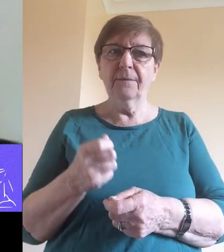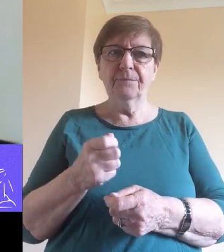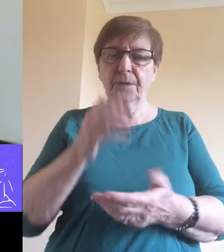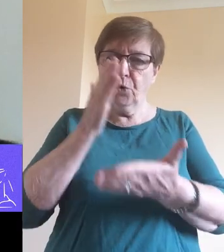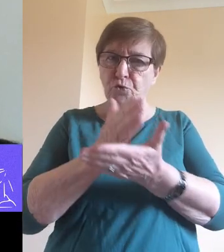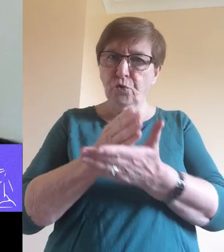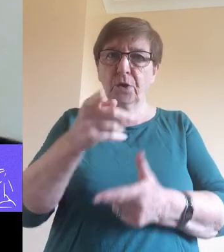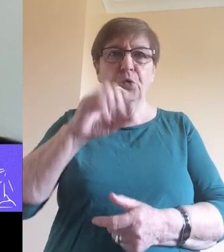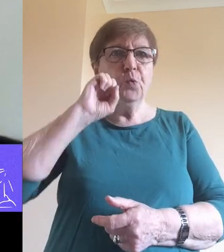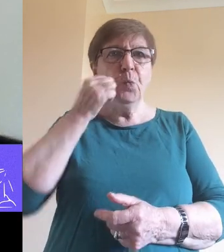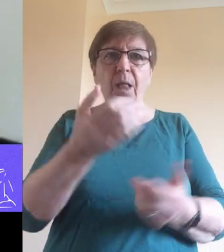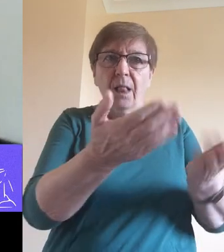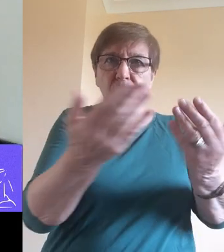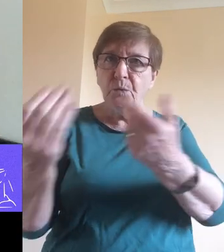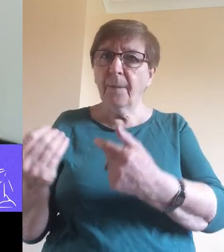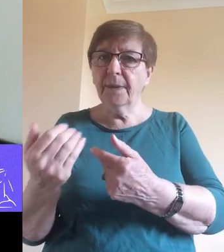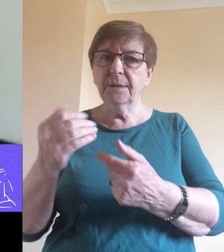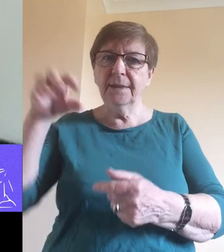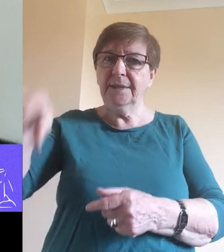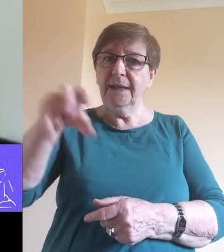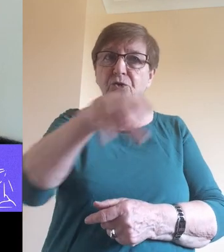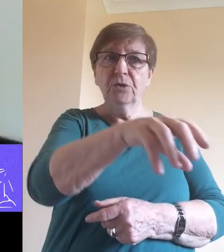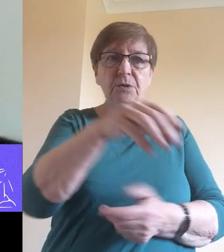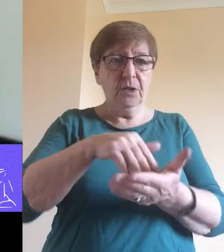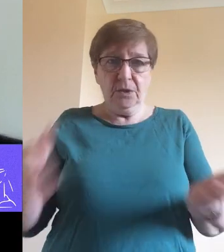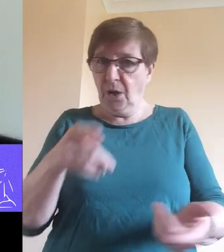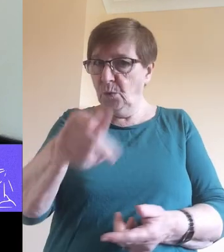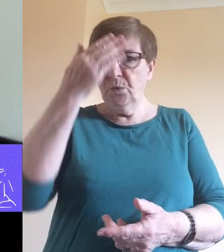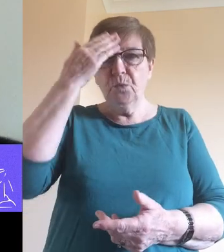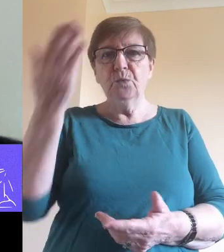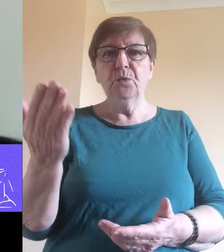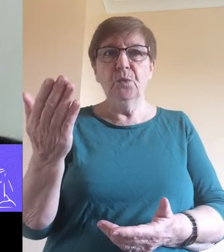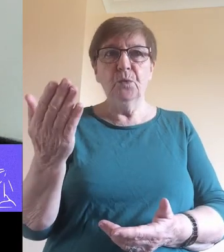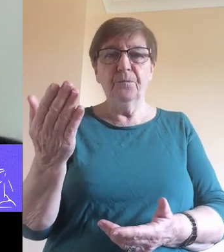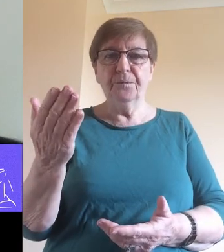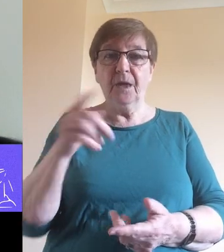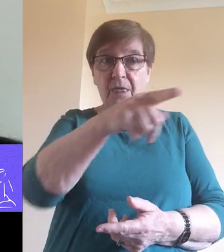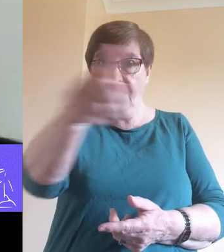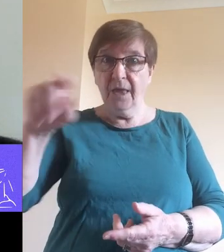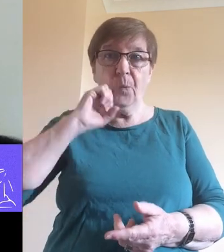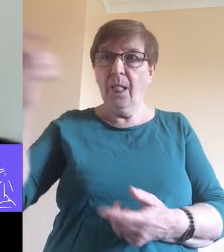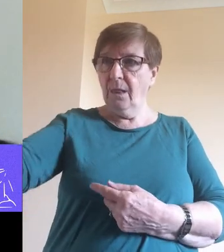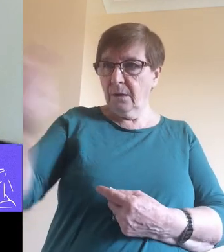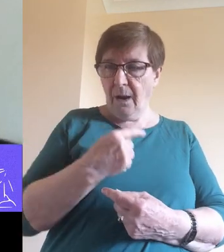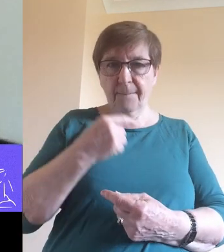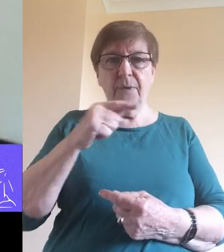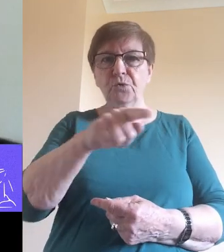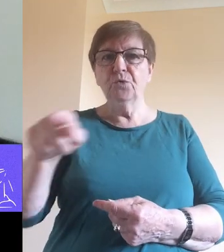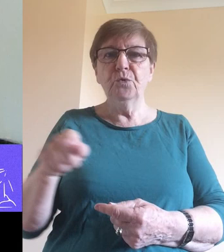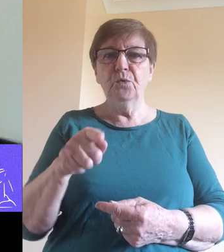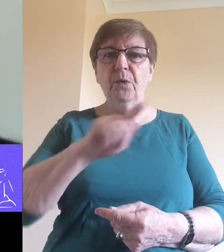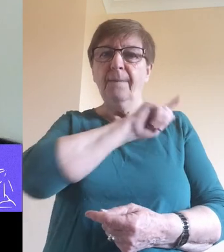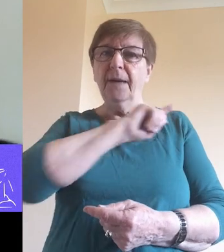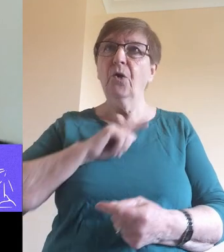Surely you will summon nations you know not, and nations you do not know will come running to you because of the